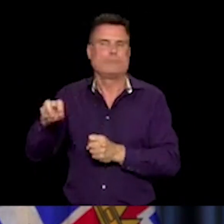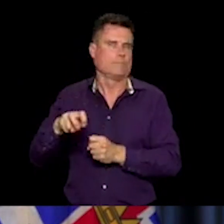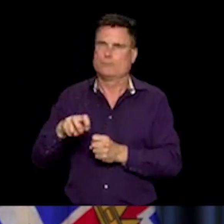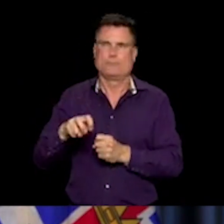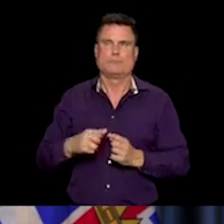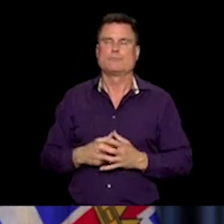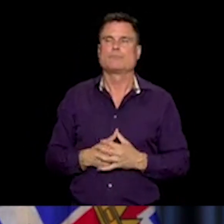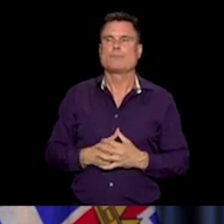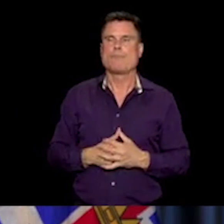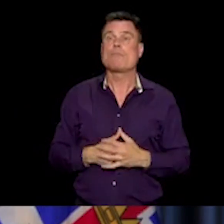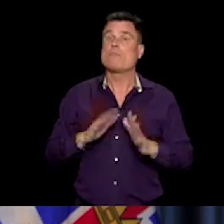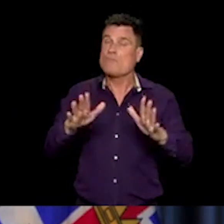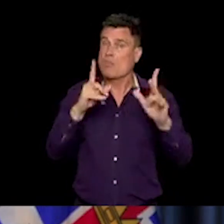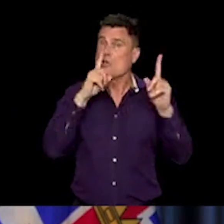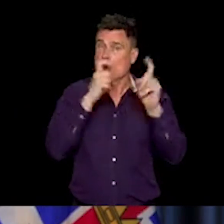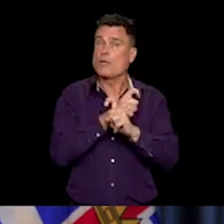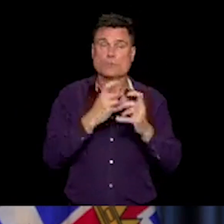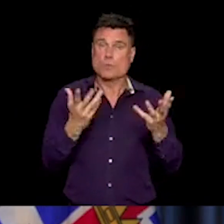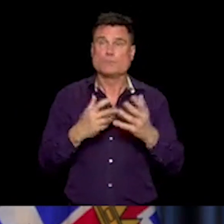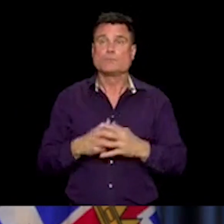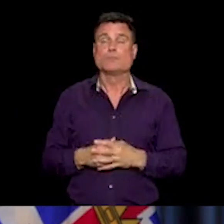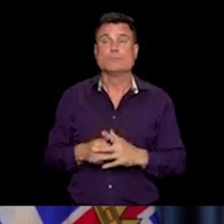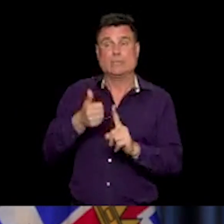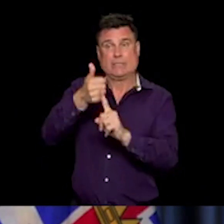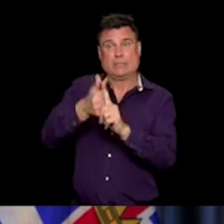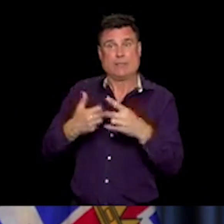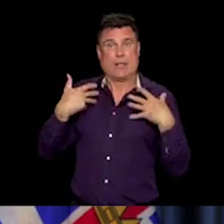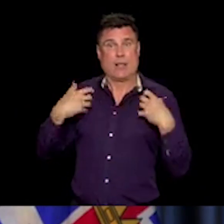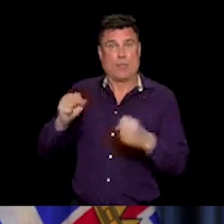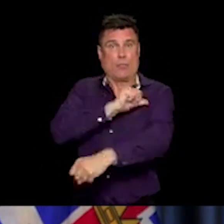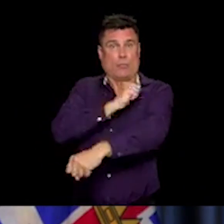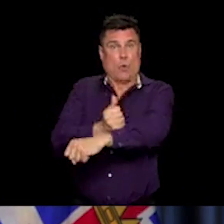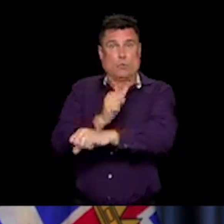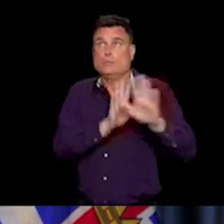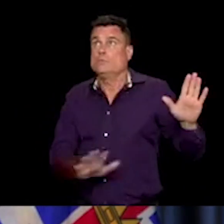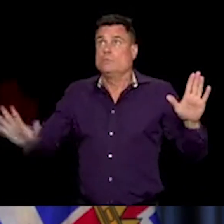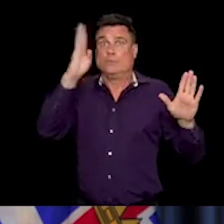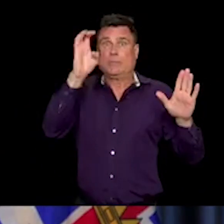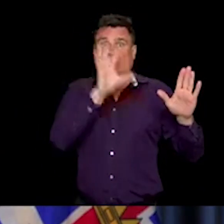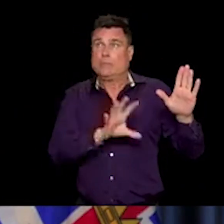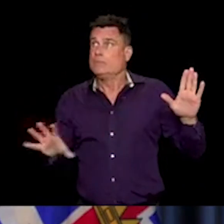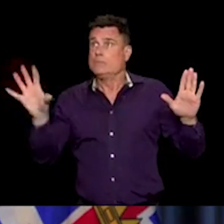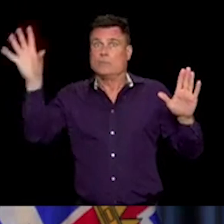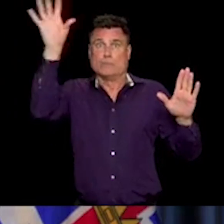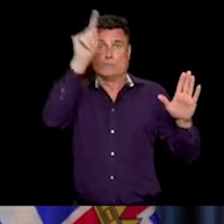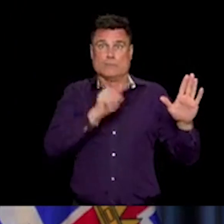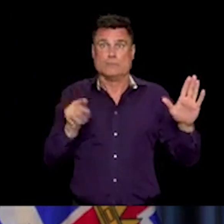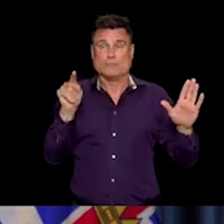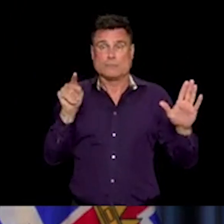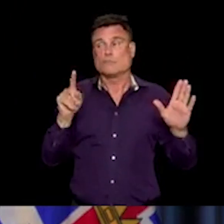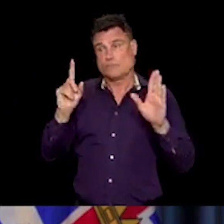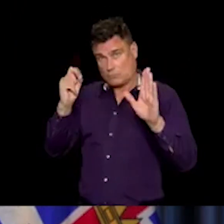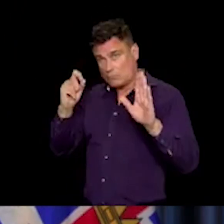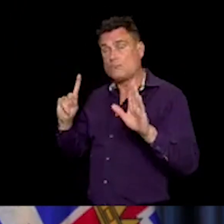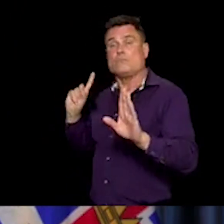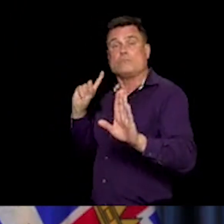plans announced today are the ones that are completed, and but others, and the others, the ones taking